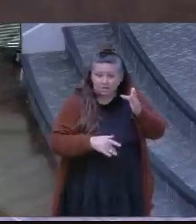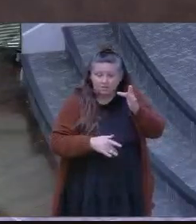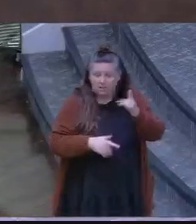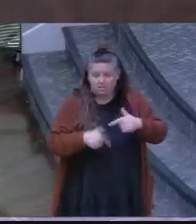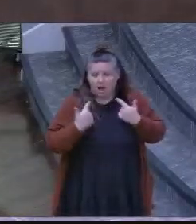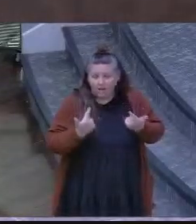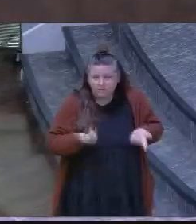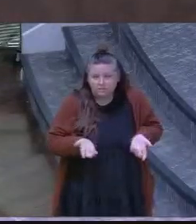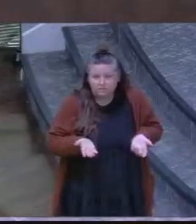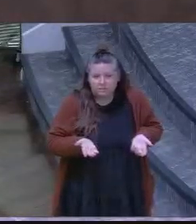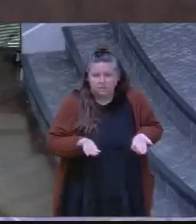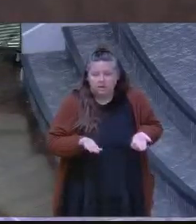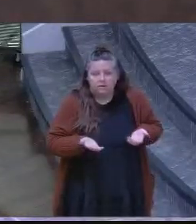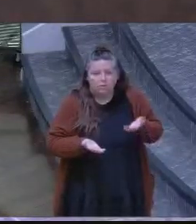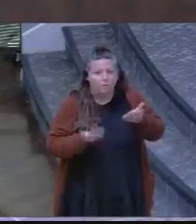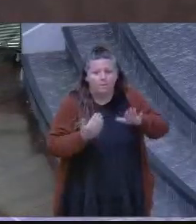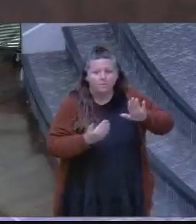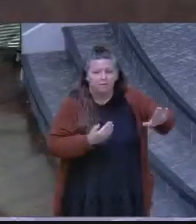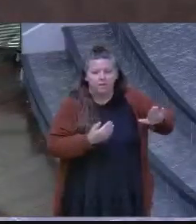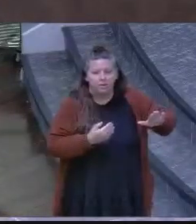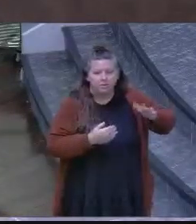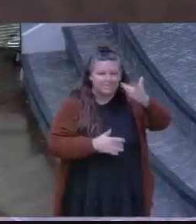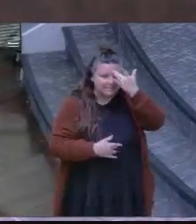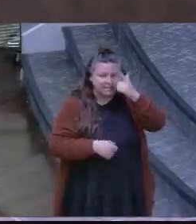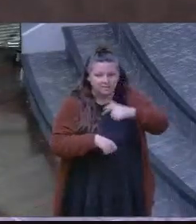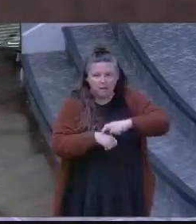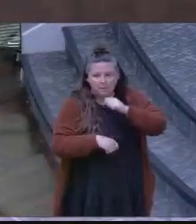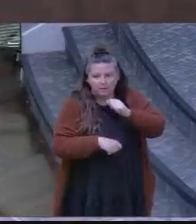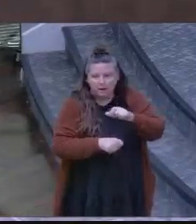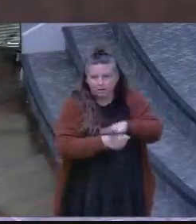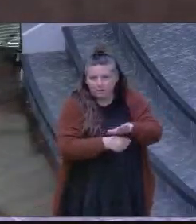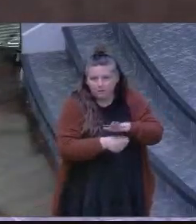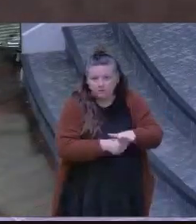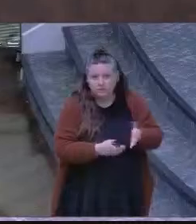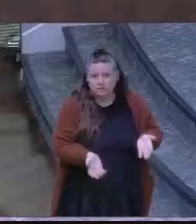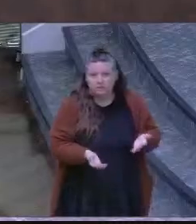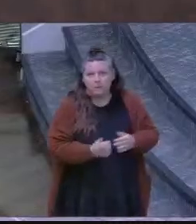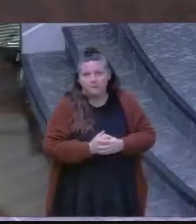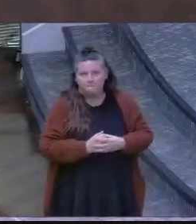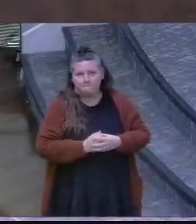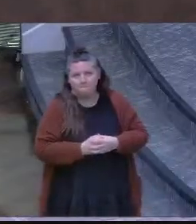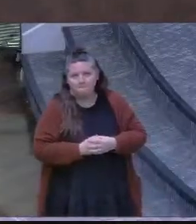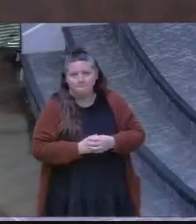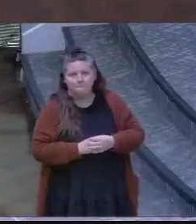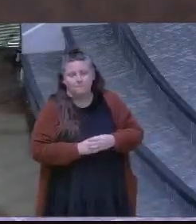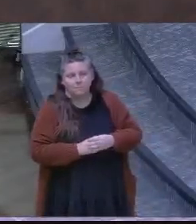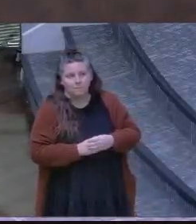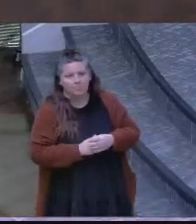leave just may not be enough, that they would have to then